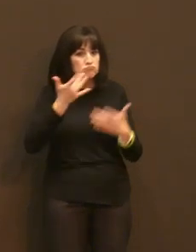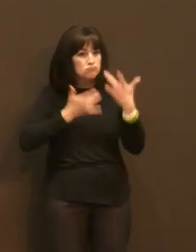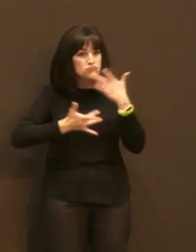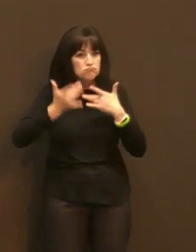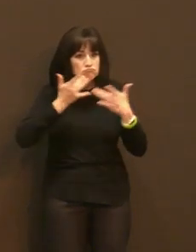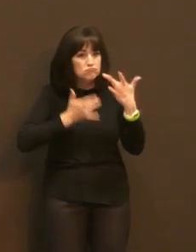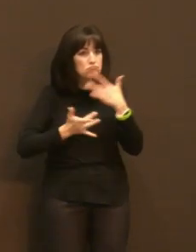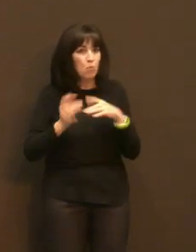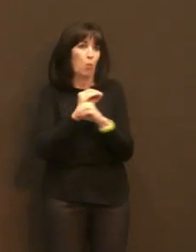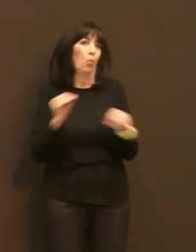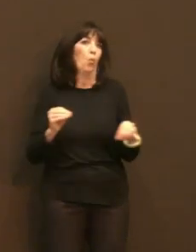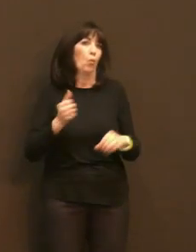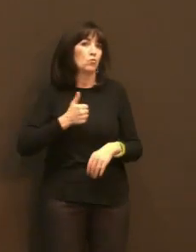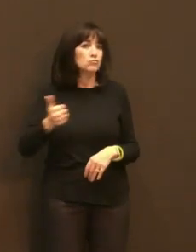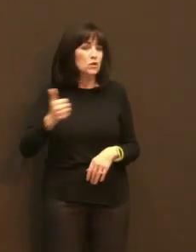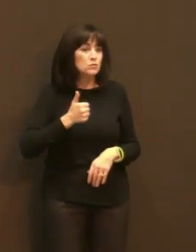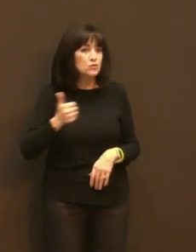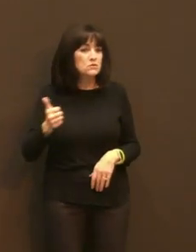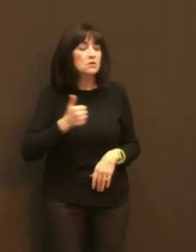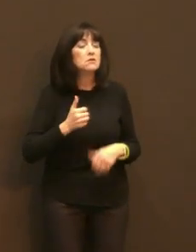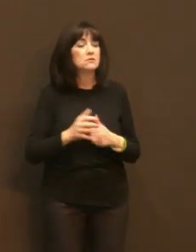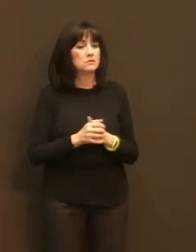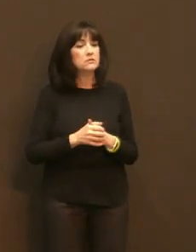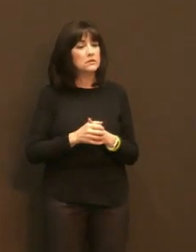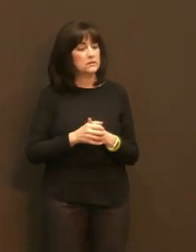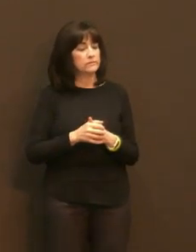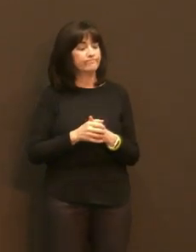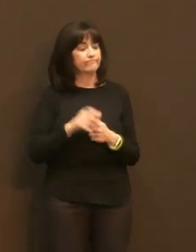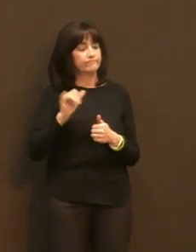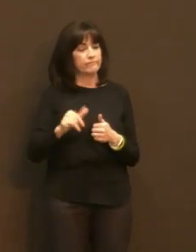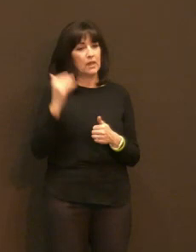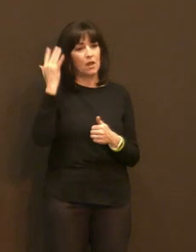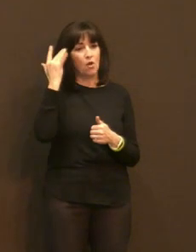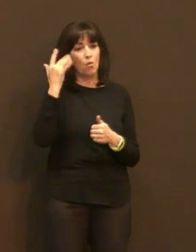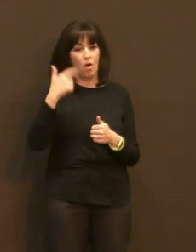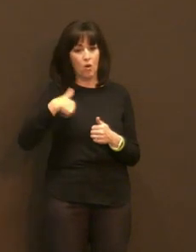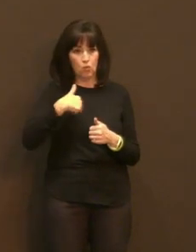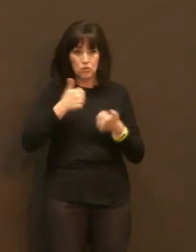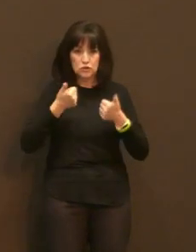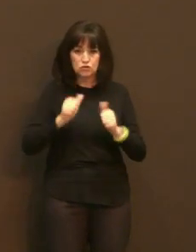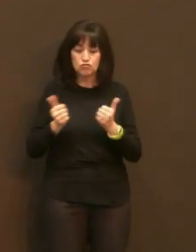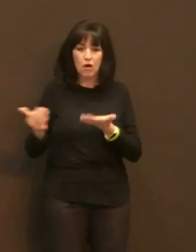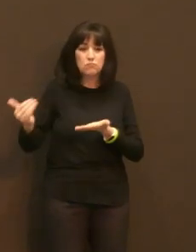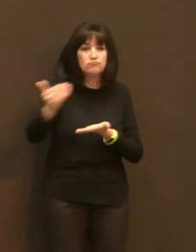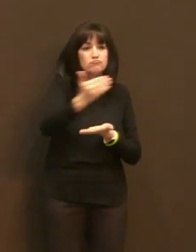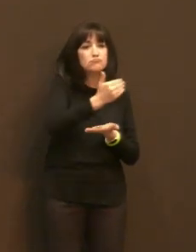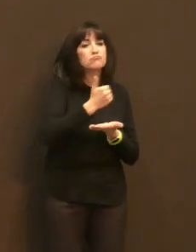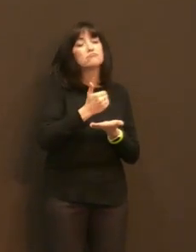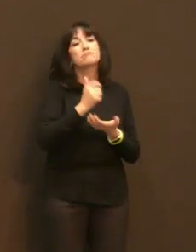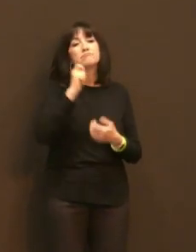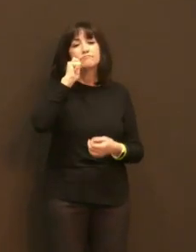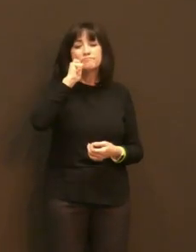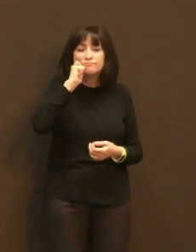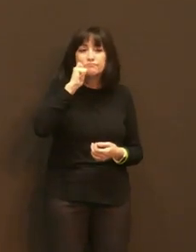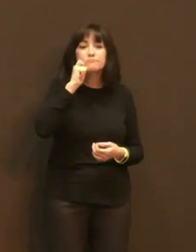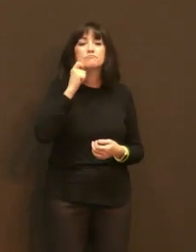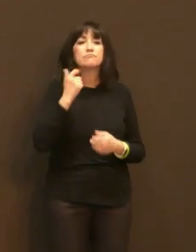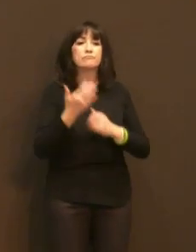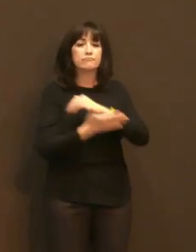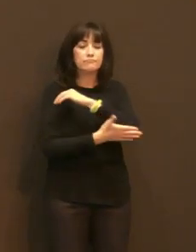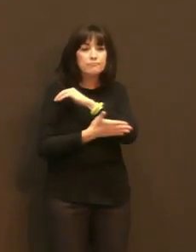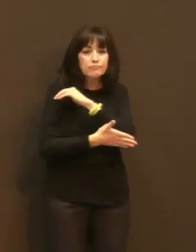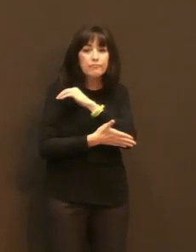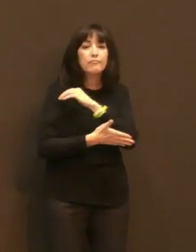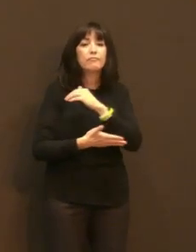all of the race and ethnic data that presently we don't have, and we're optimistic that we can get more of that and